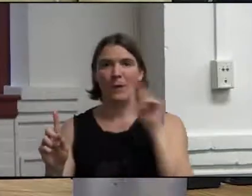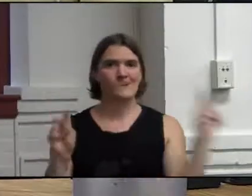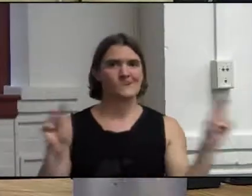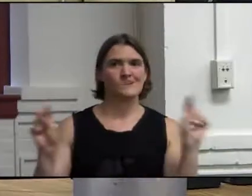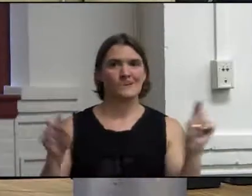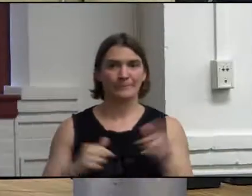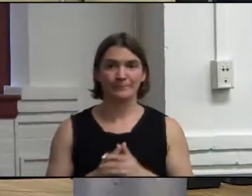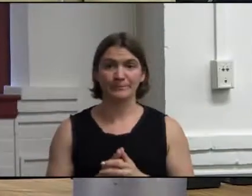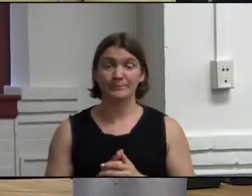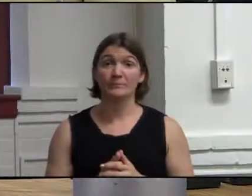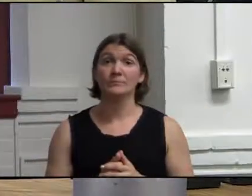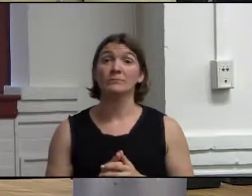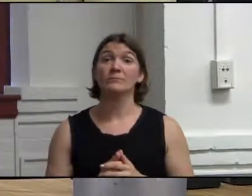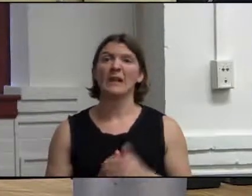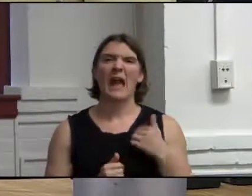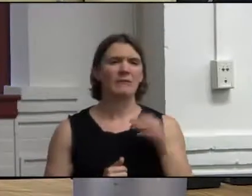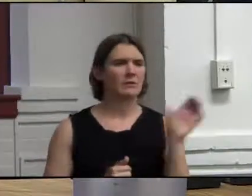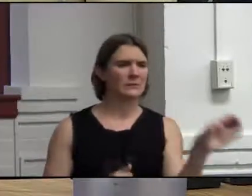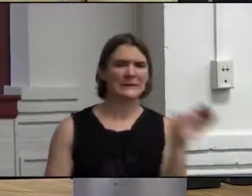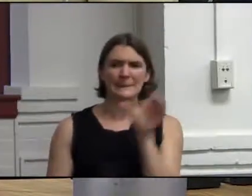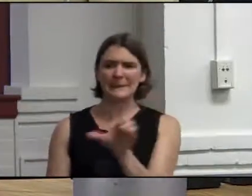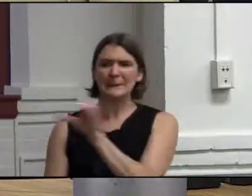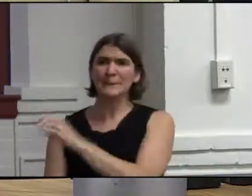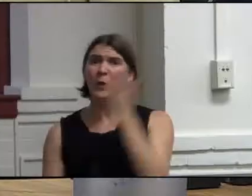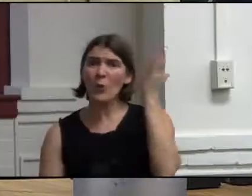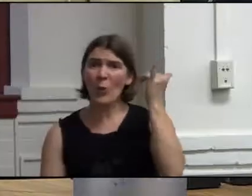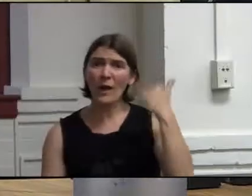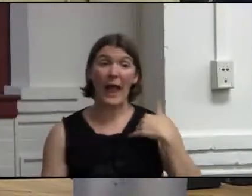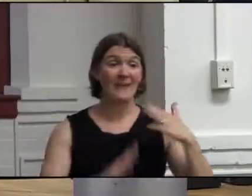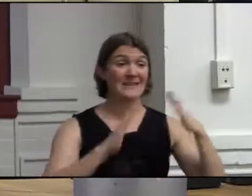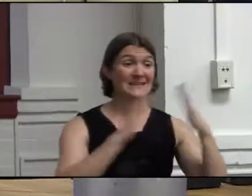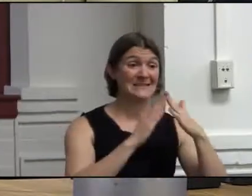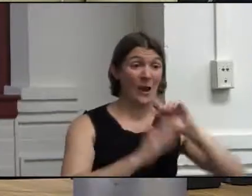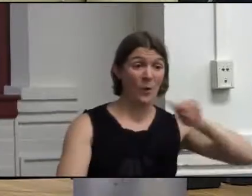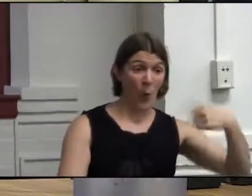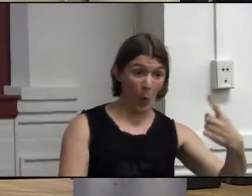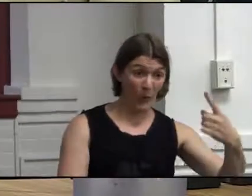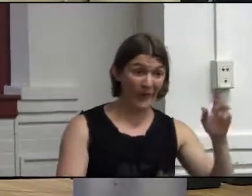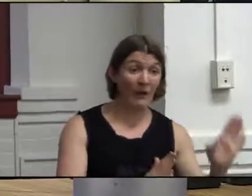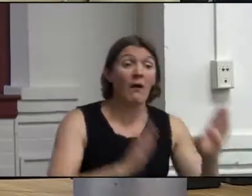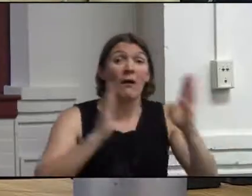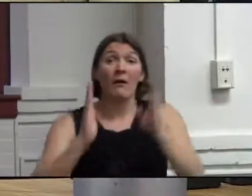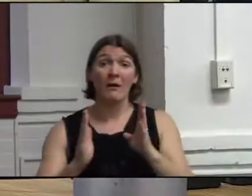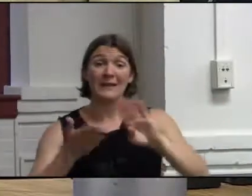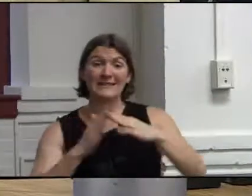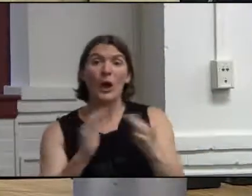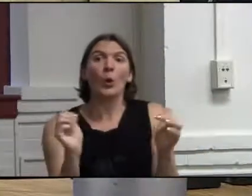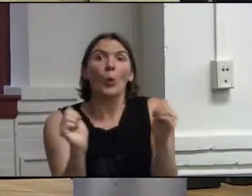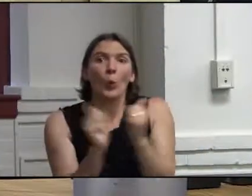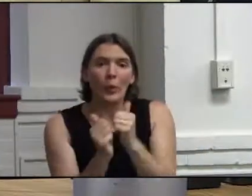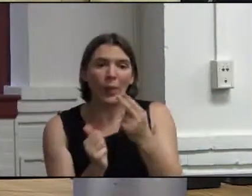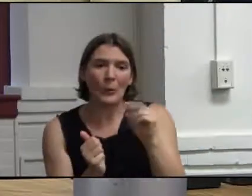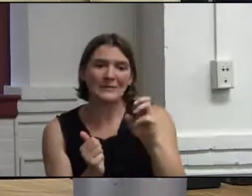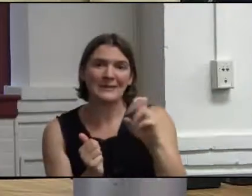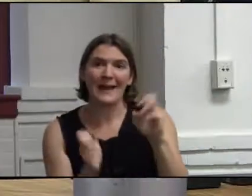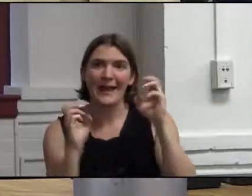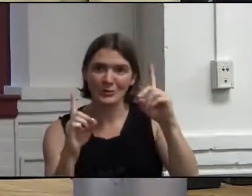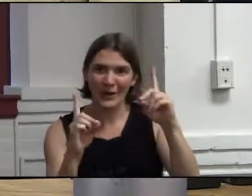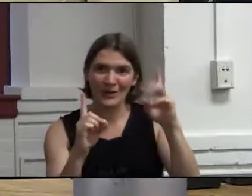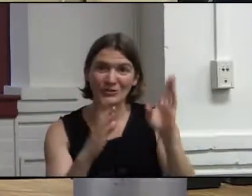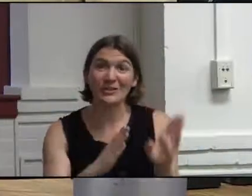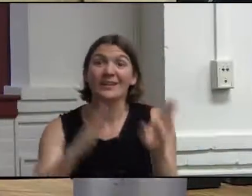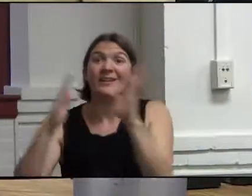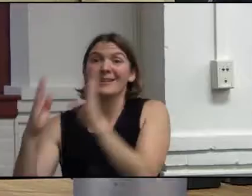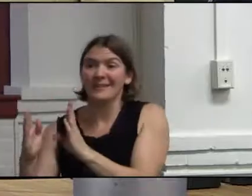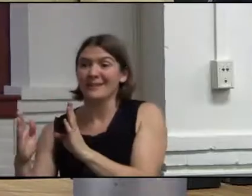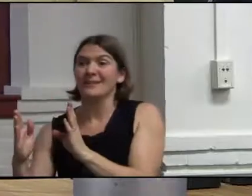valuations. And the reason there's 3 separate blocks is there's the municipal only, and then the municipal with homestead, and then the municipal